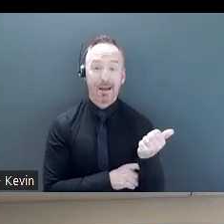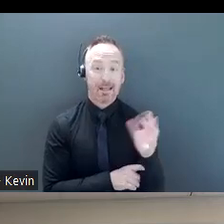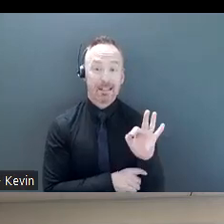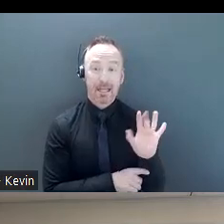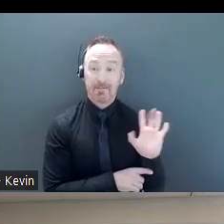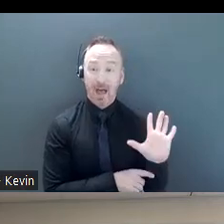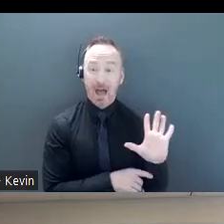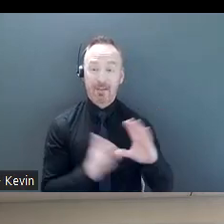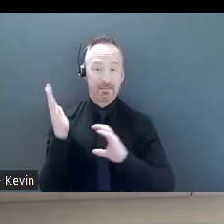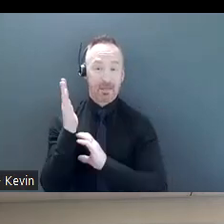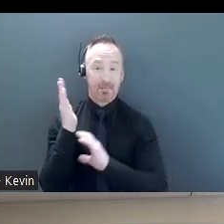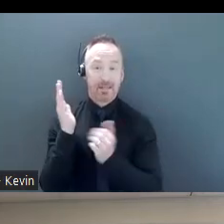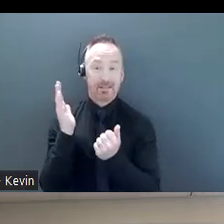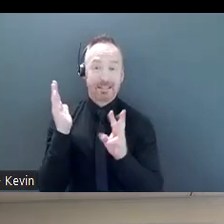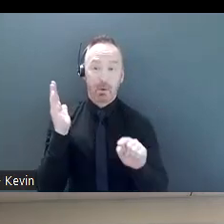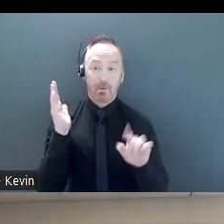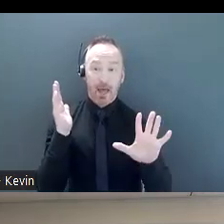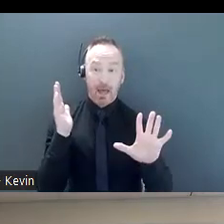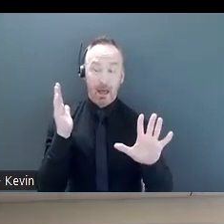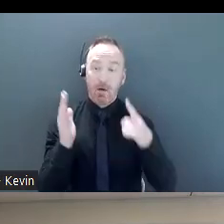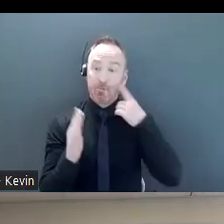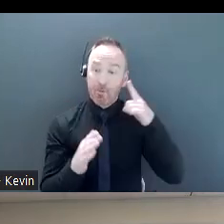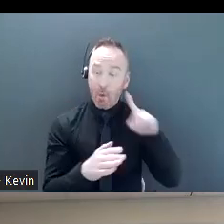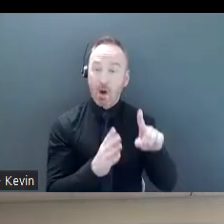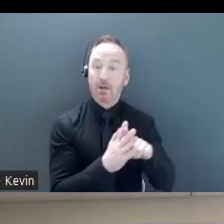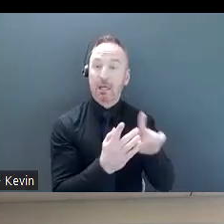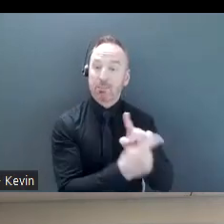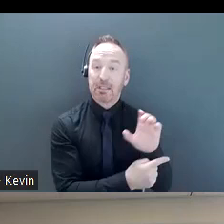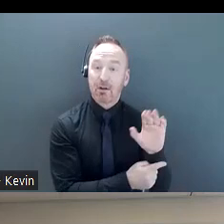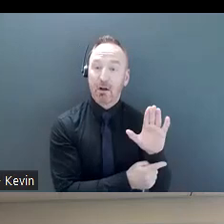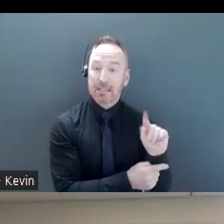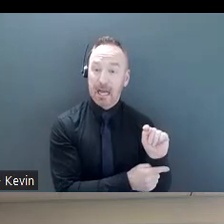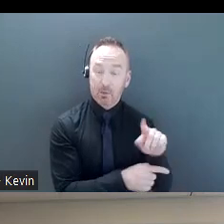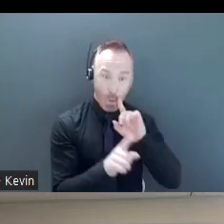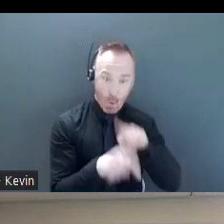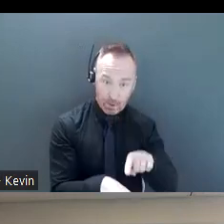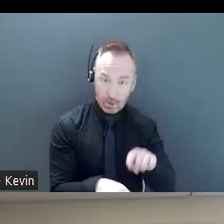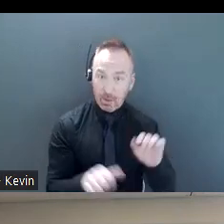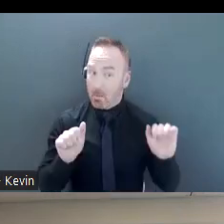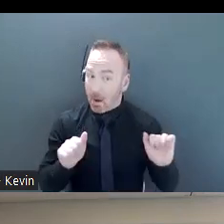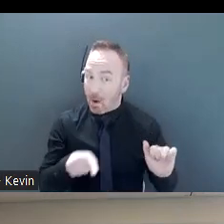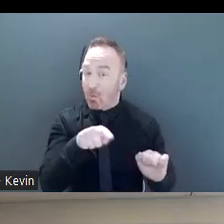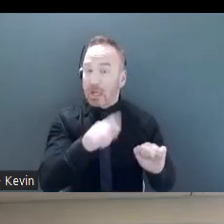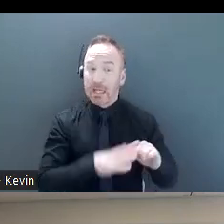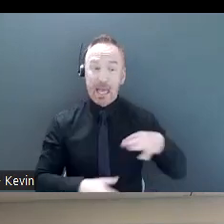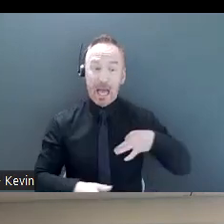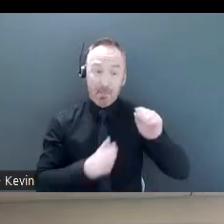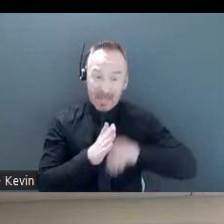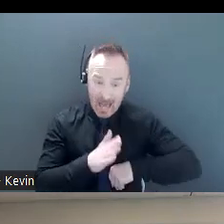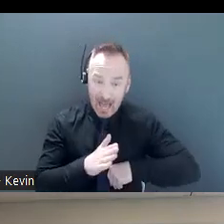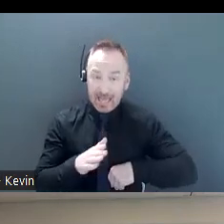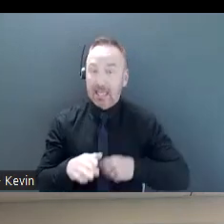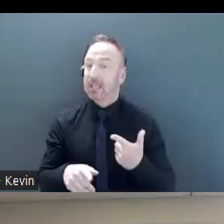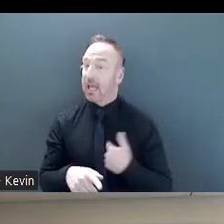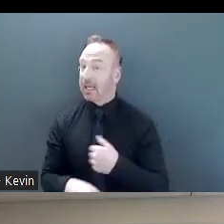section 16.5, contact orders, which says a court of competent jurisdiction may, on application by a person other than a